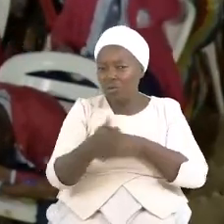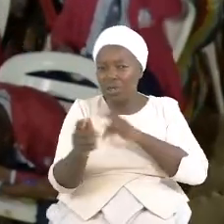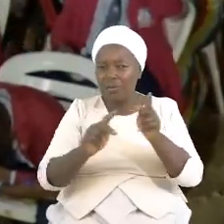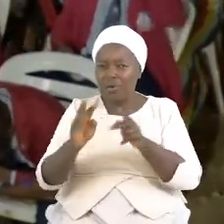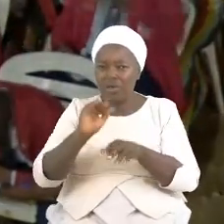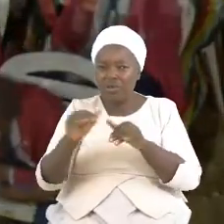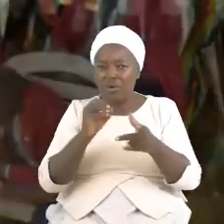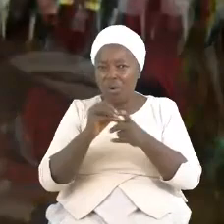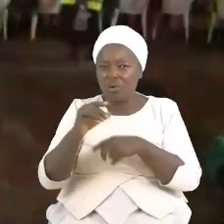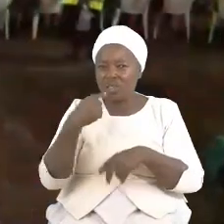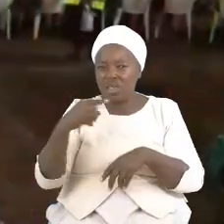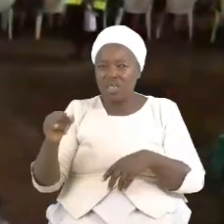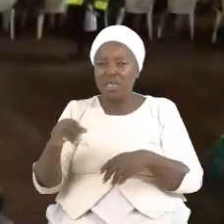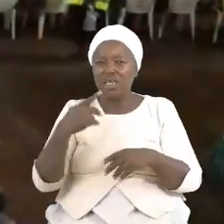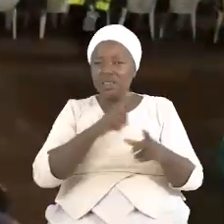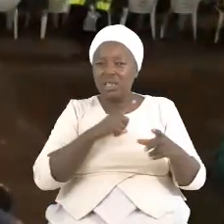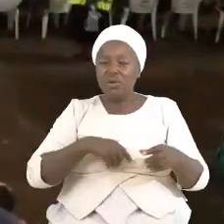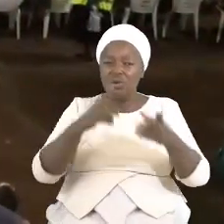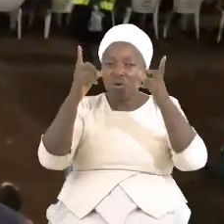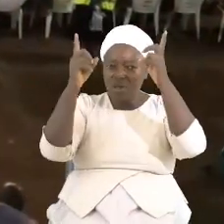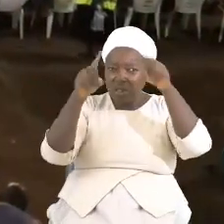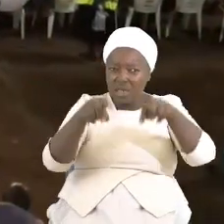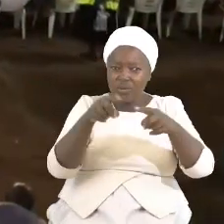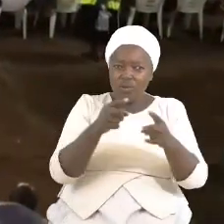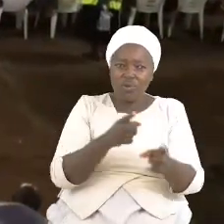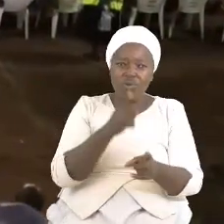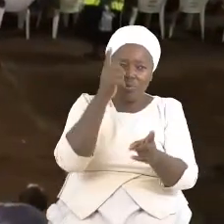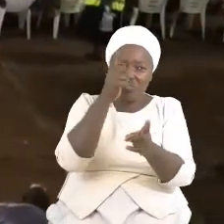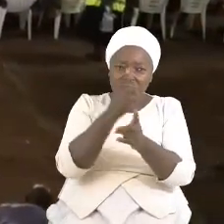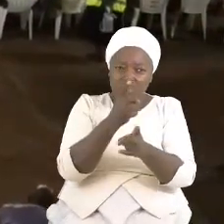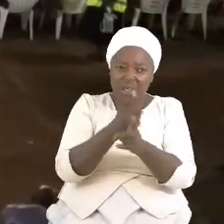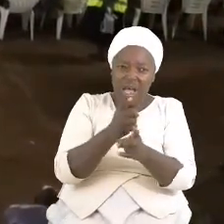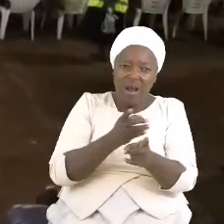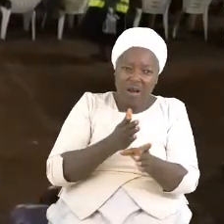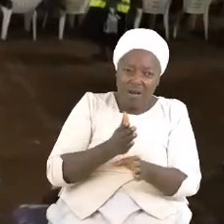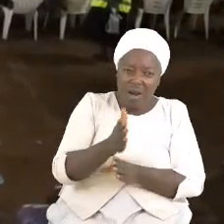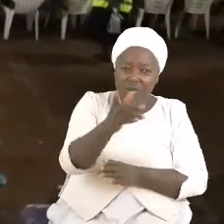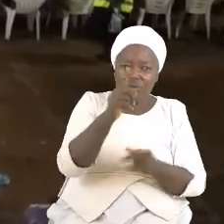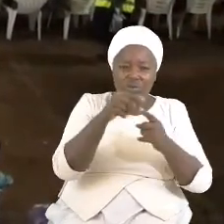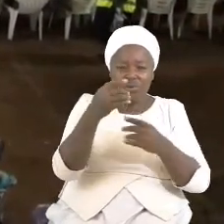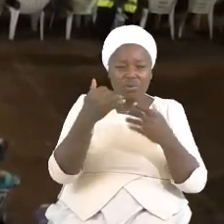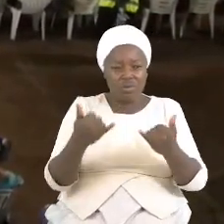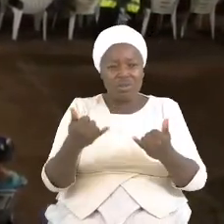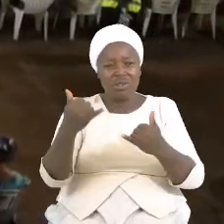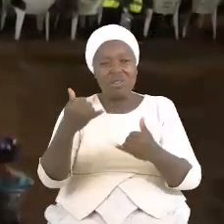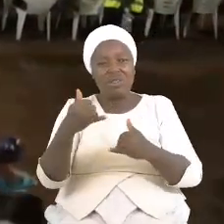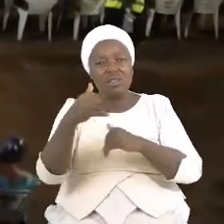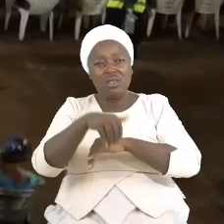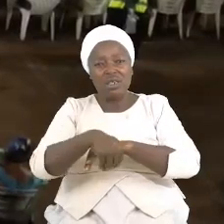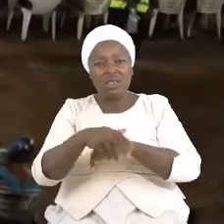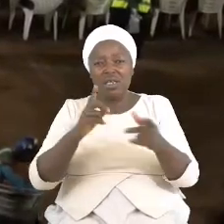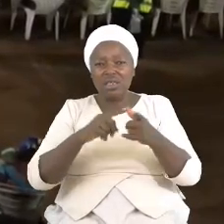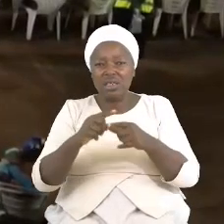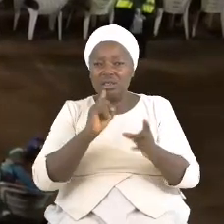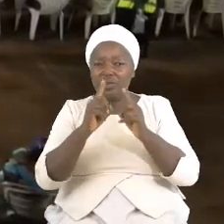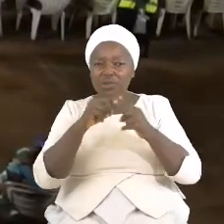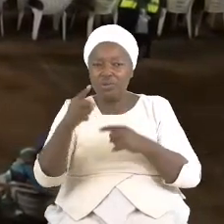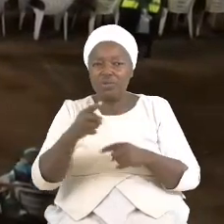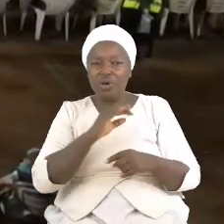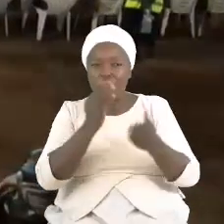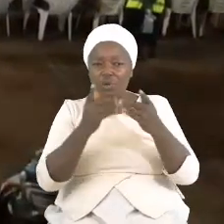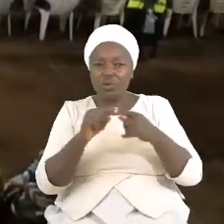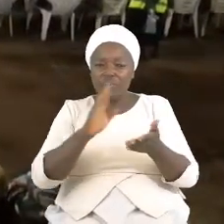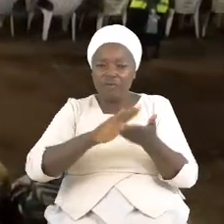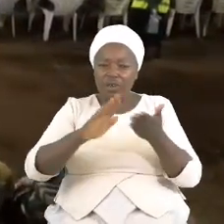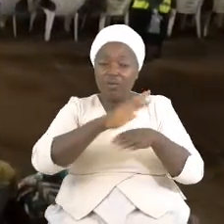Lord came to you direct today, speaking to you. And he wants to forgive all your sin, all